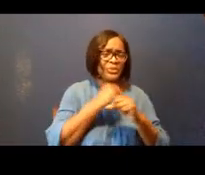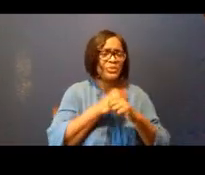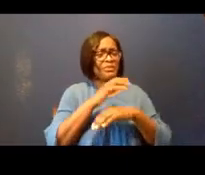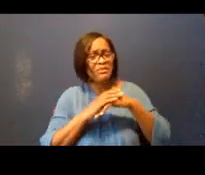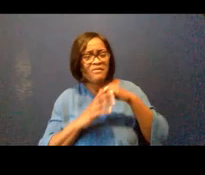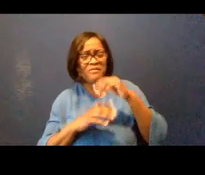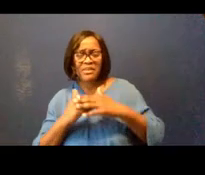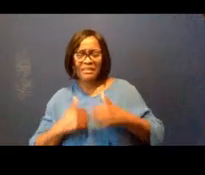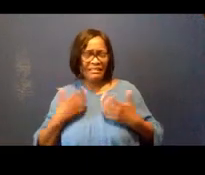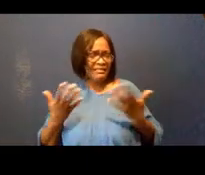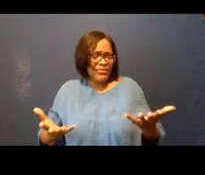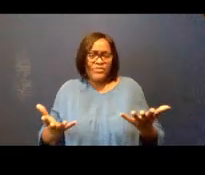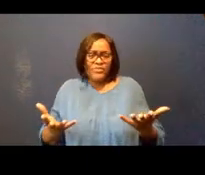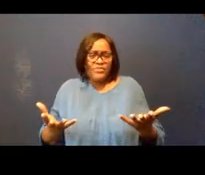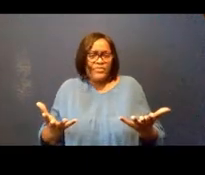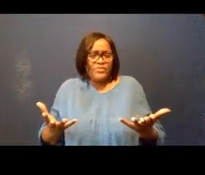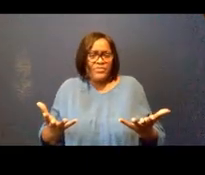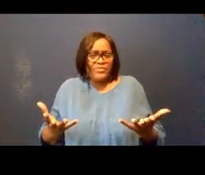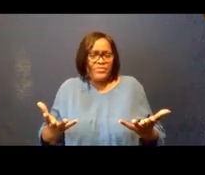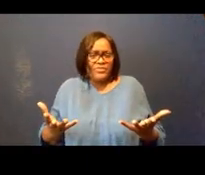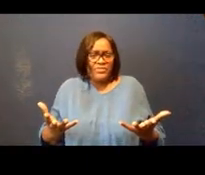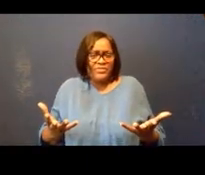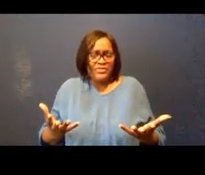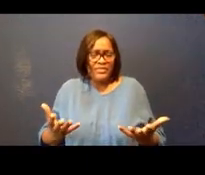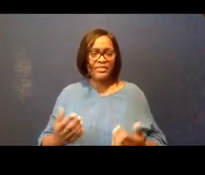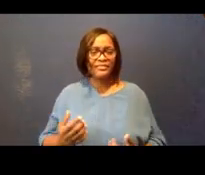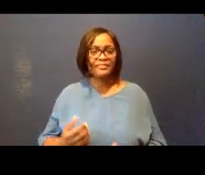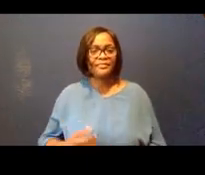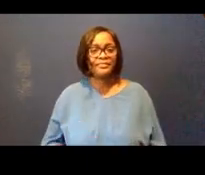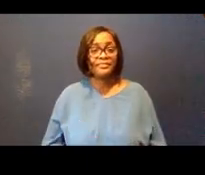for the disabled